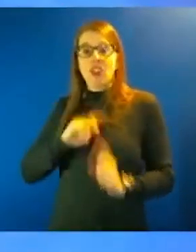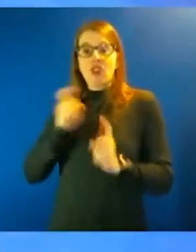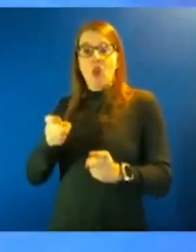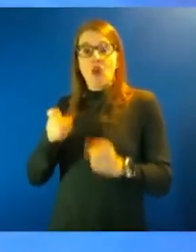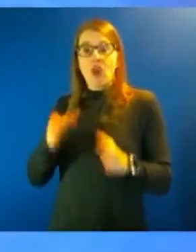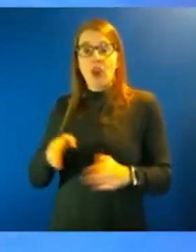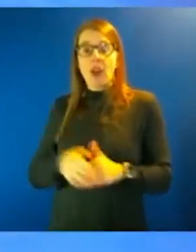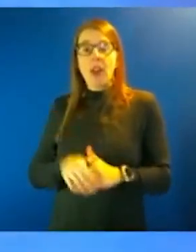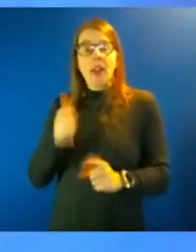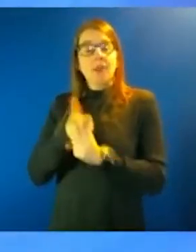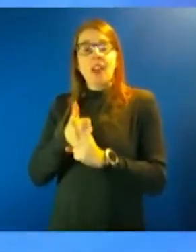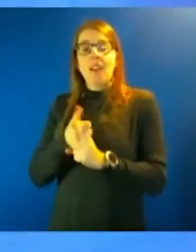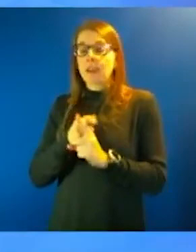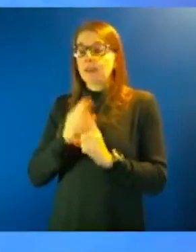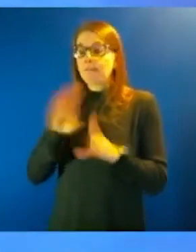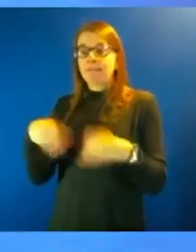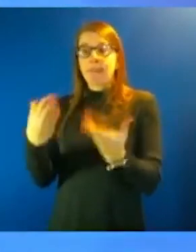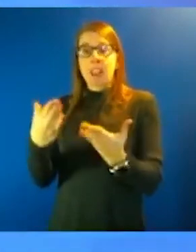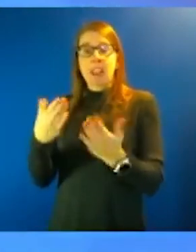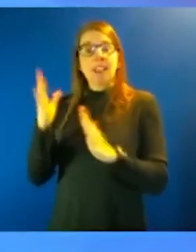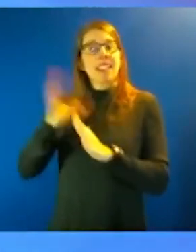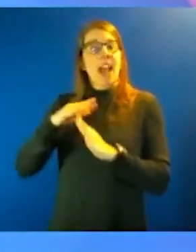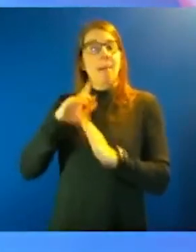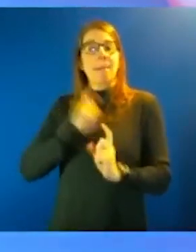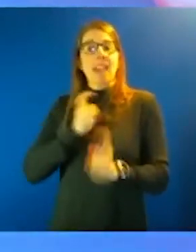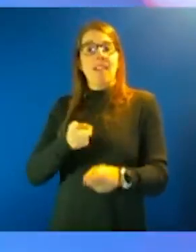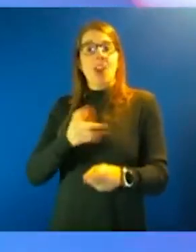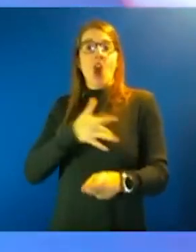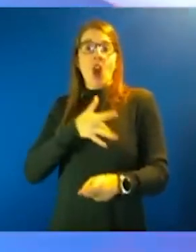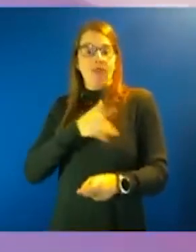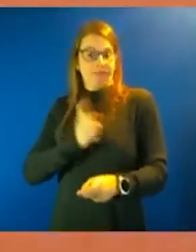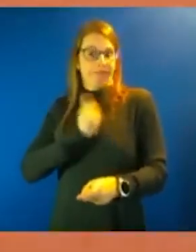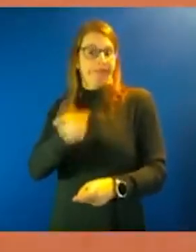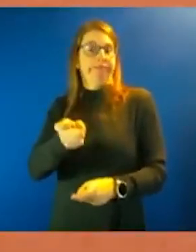ultimate gift, his heart. And the time came and they